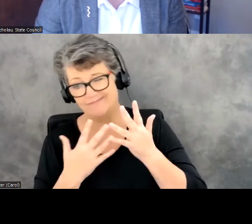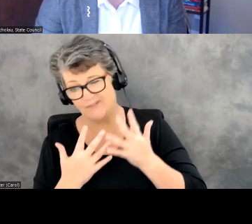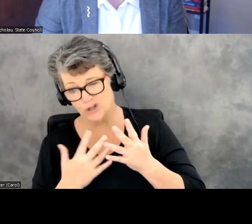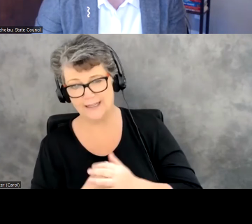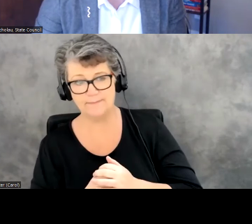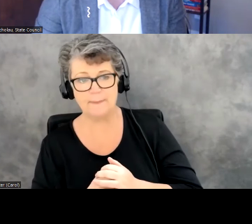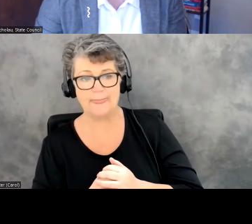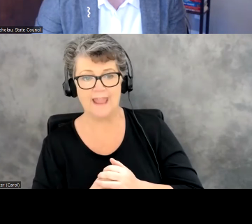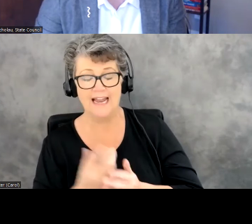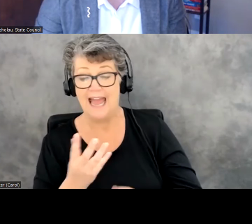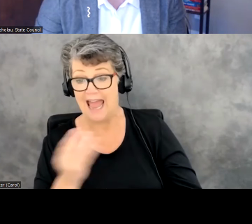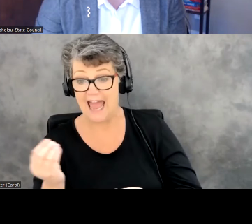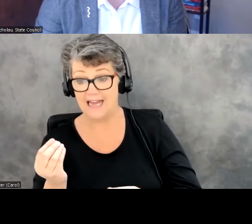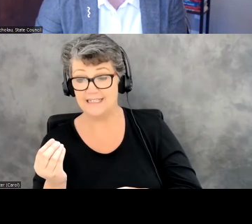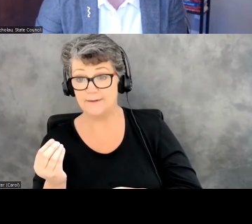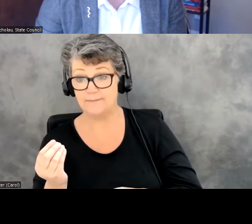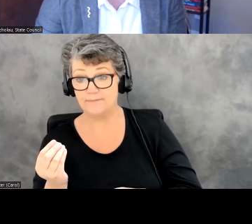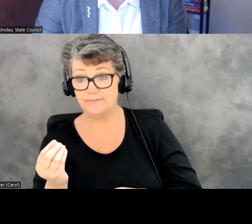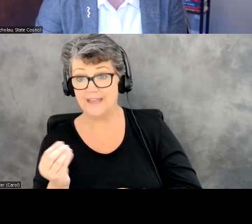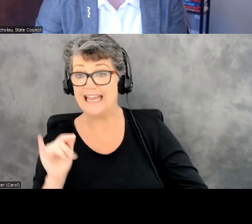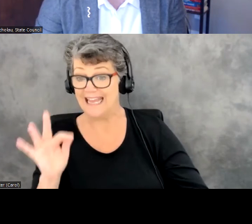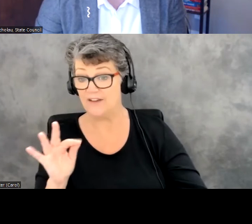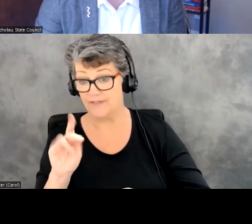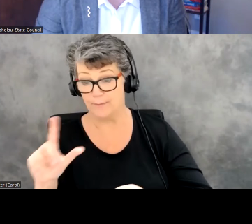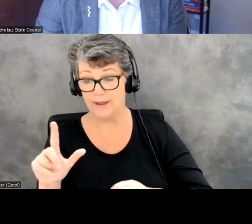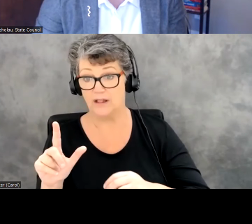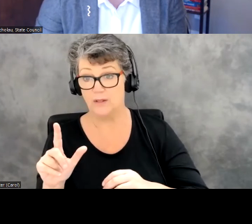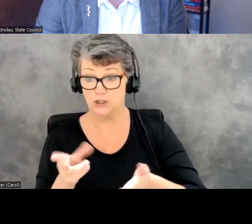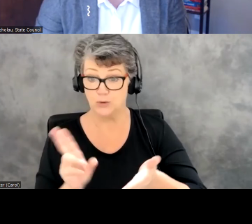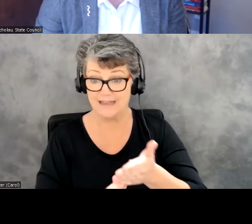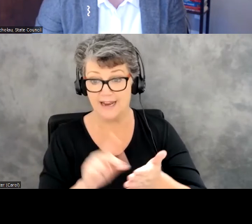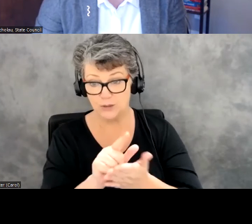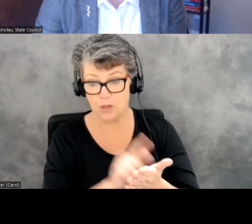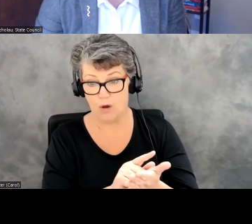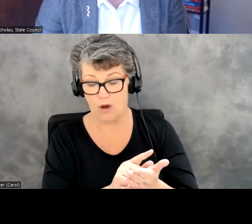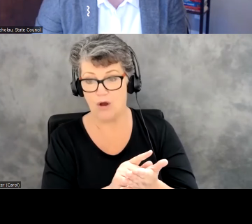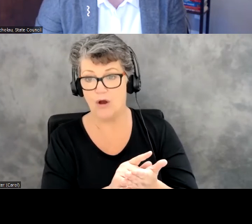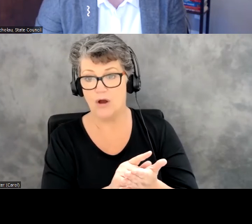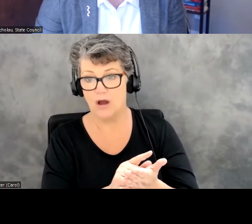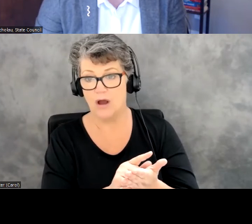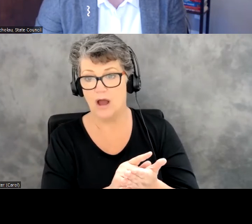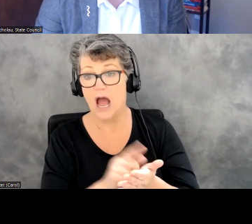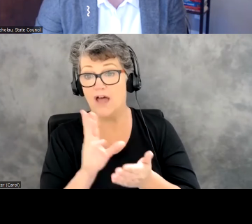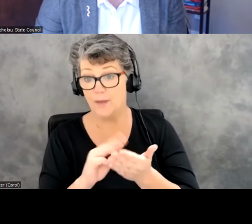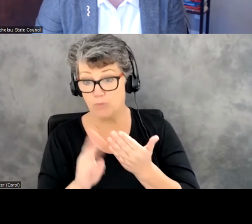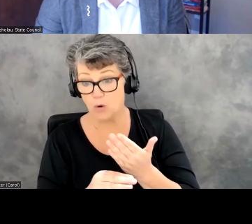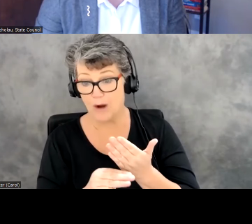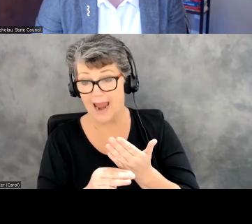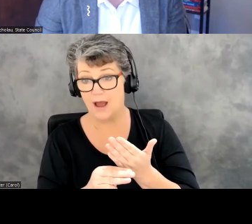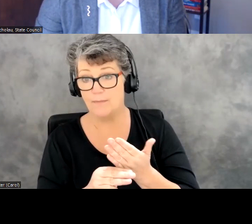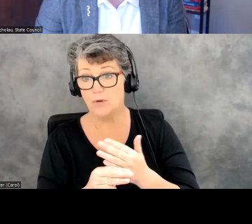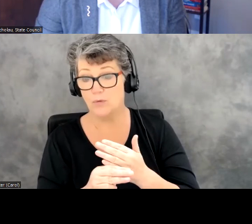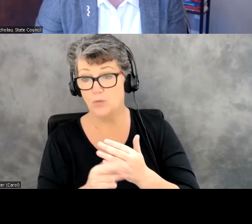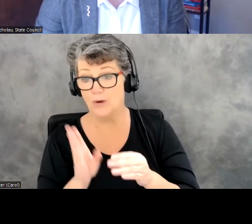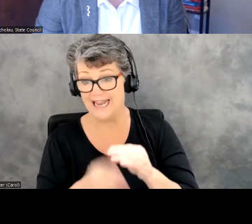unfortunately. And if the bill were to get signed into law, the program would sunset